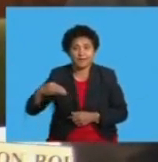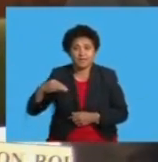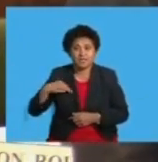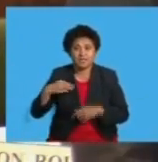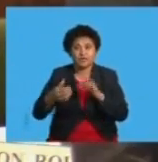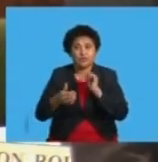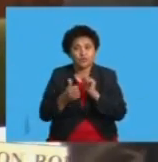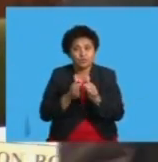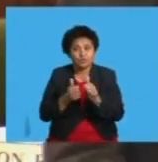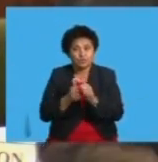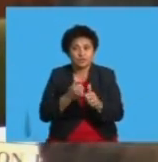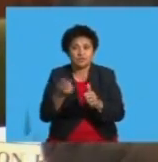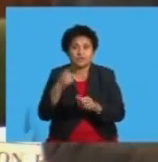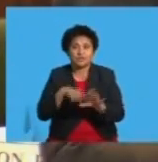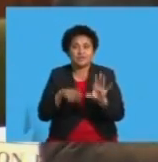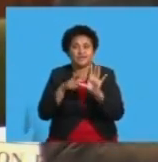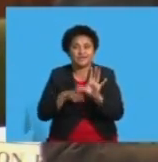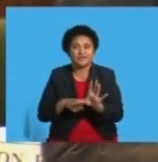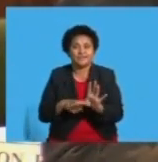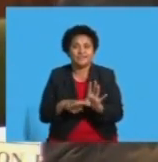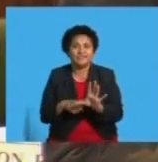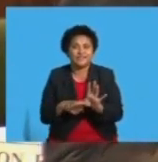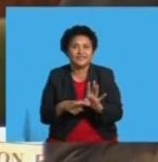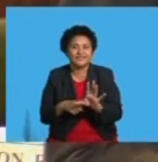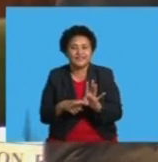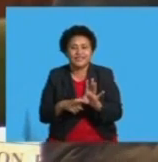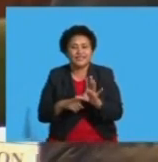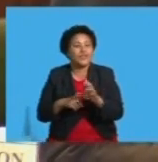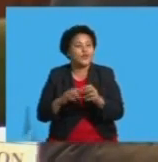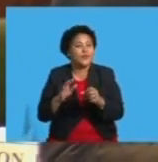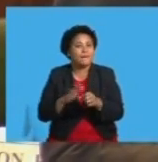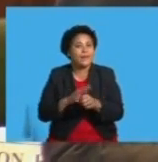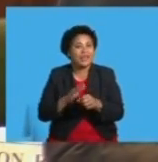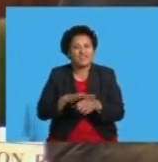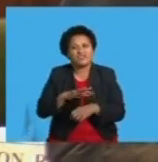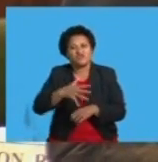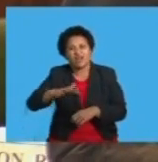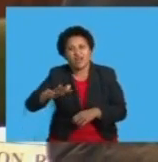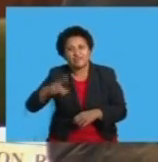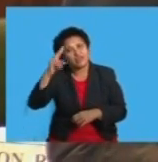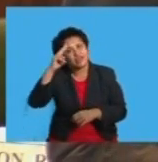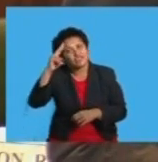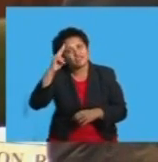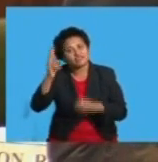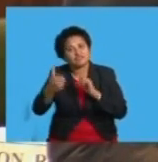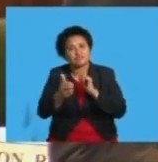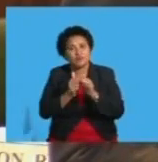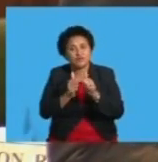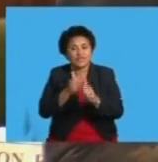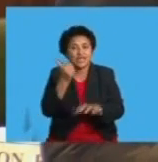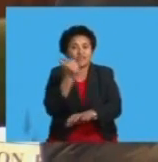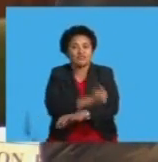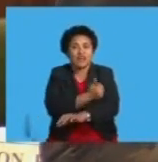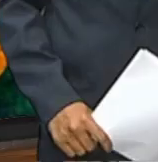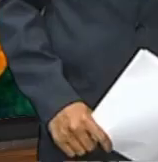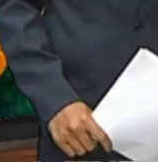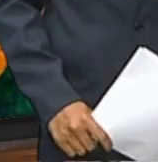Sports formulated a draft national sport and drug policy in